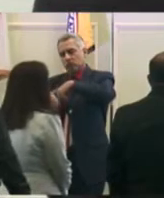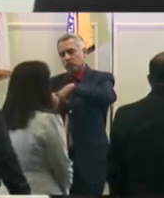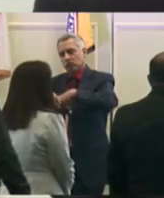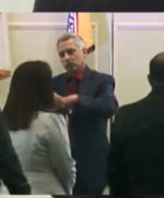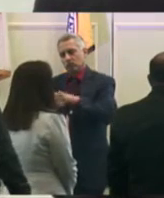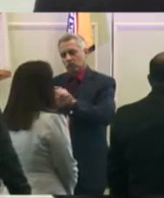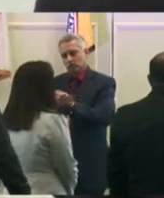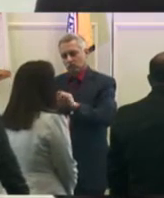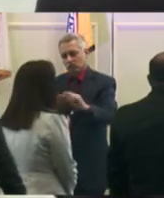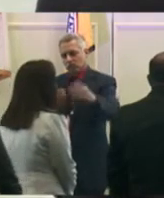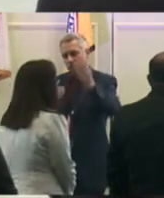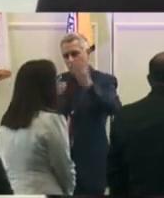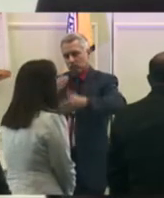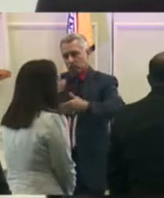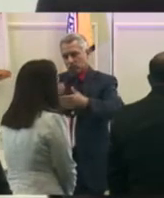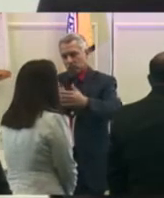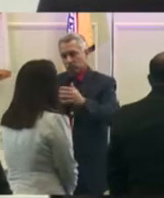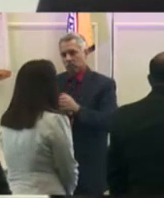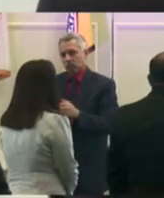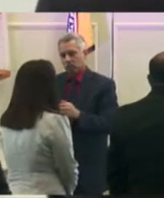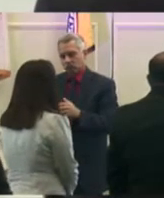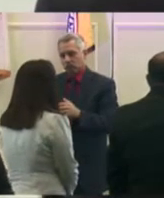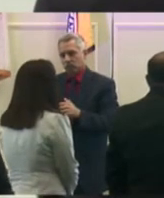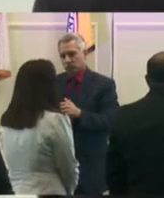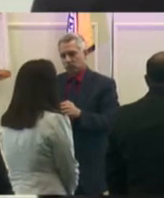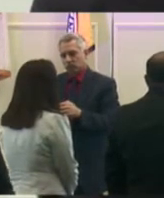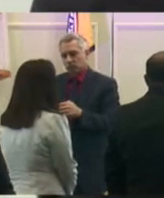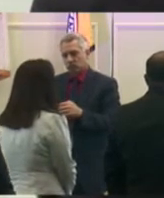Your love for us.